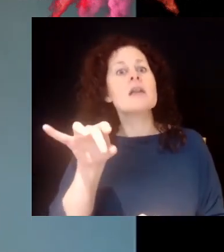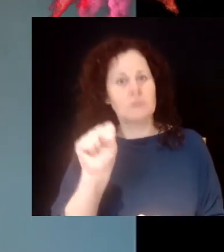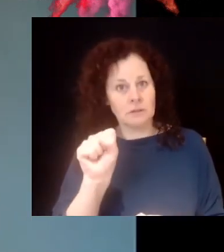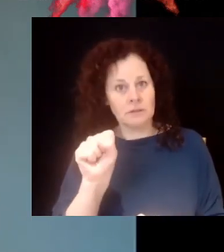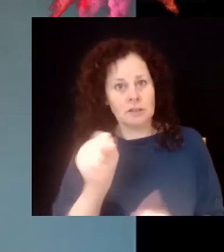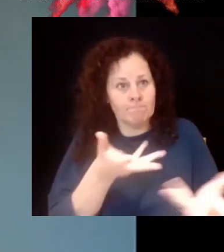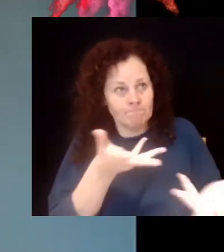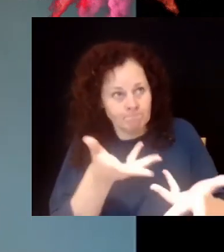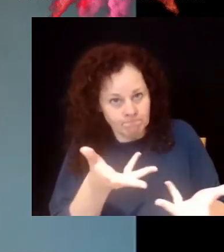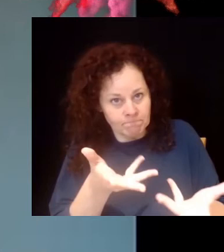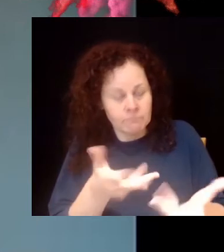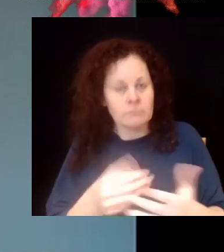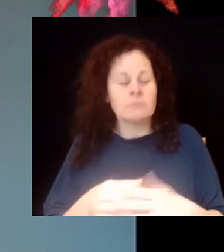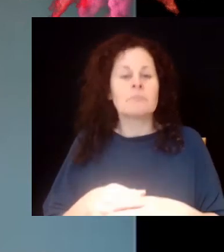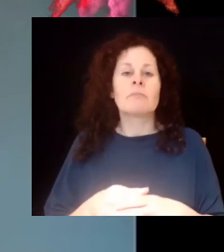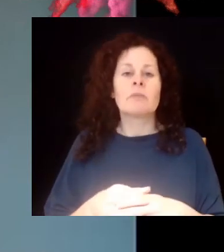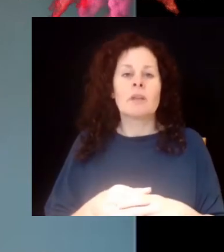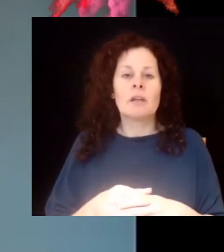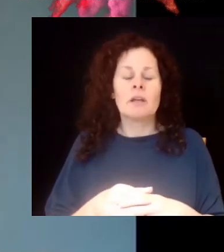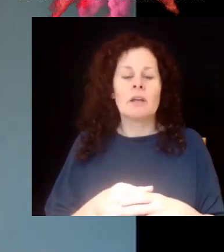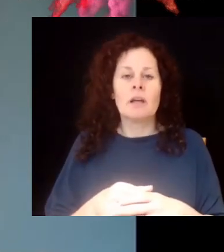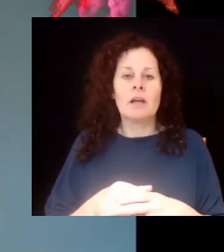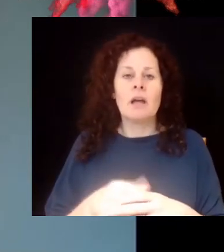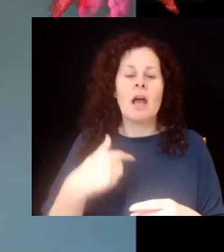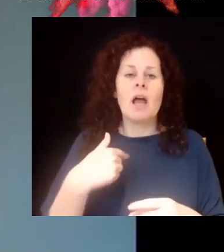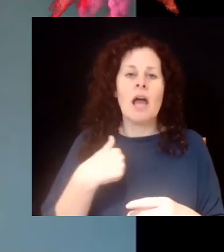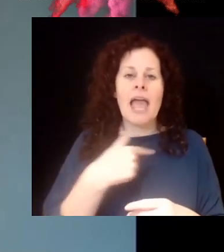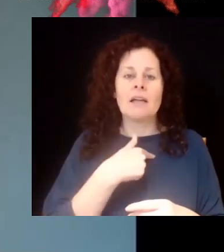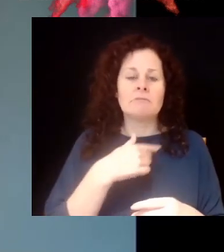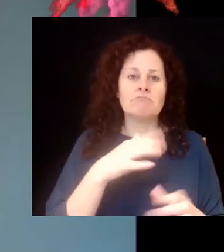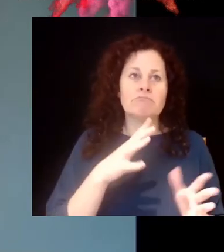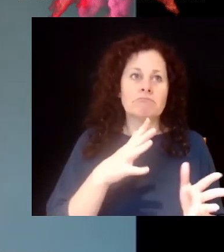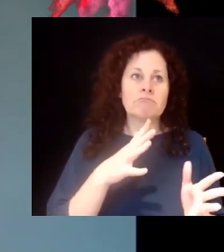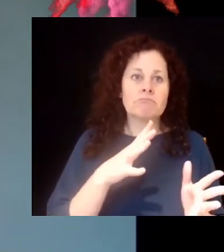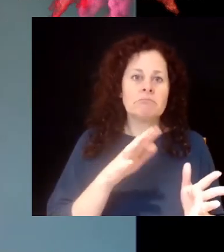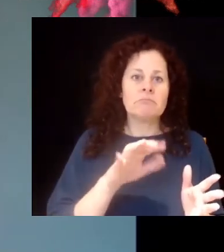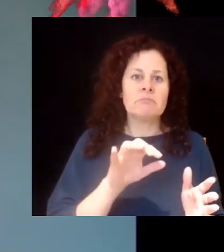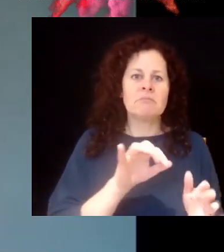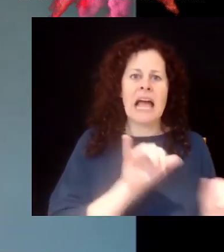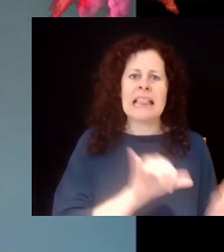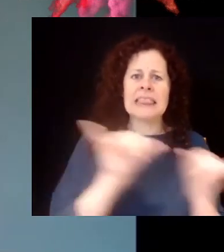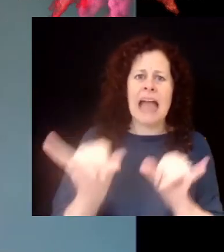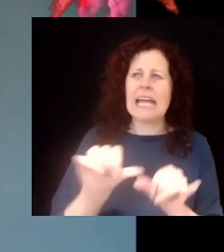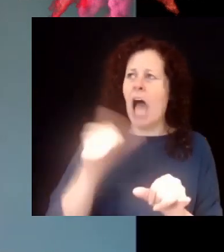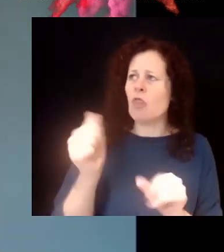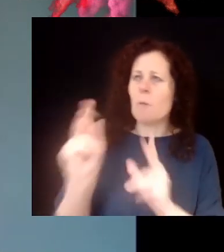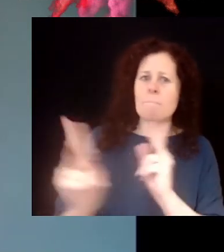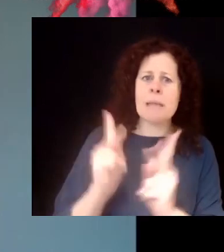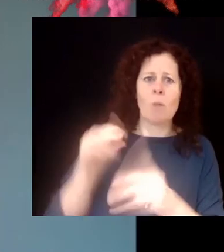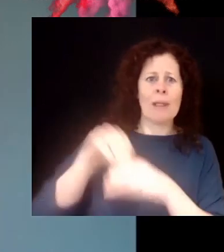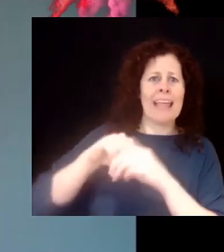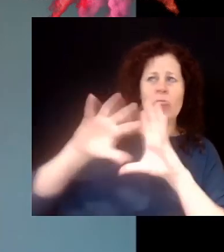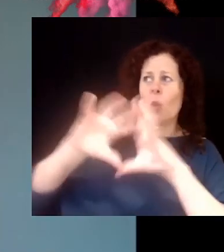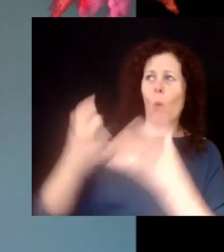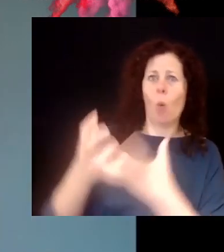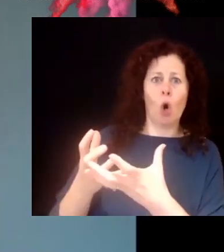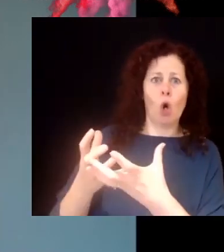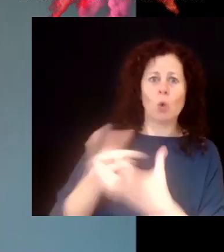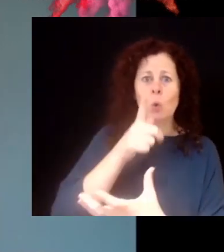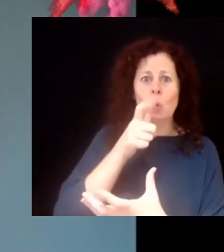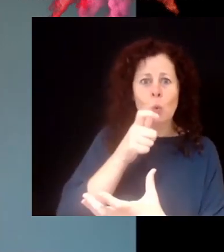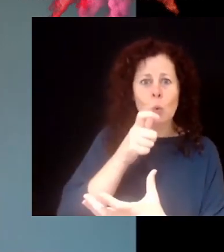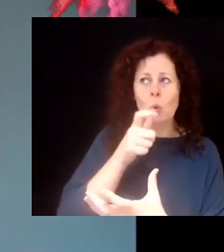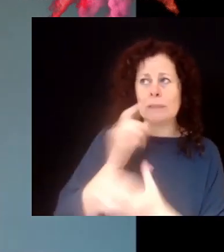people with HIV and AIDS. Yeah, And I'd like all the people in the